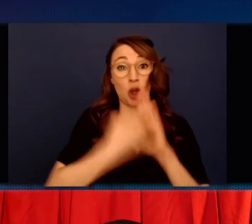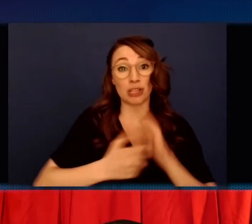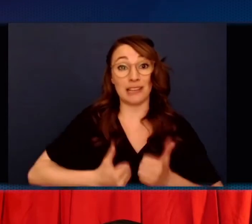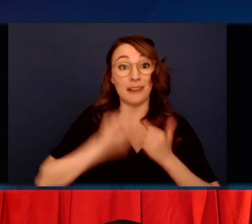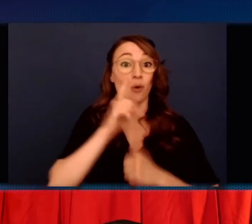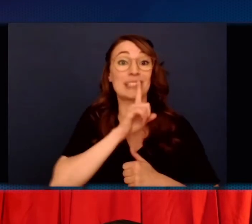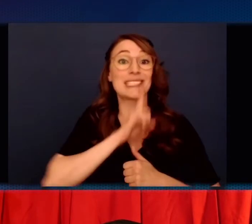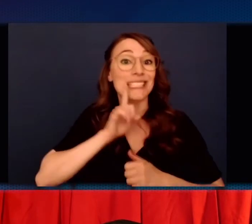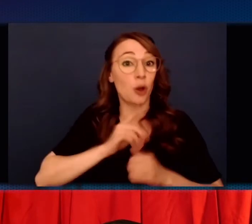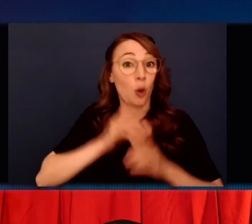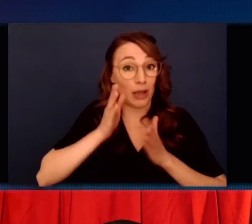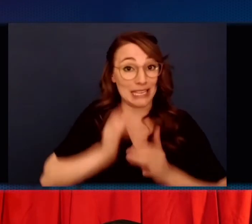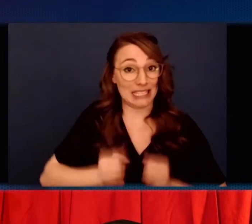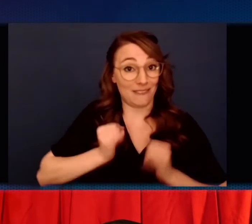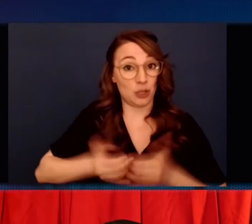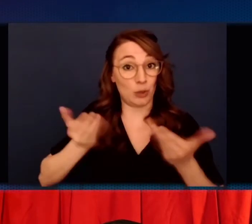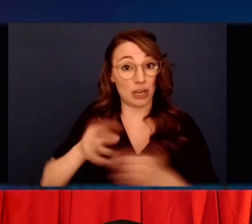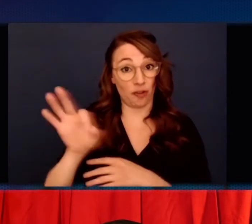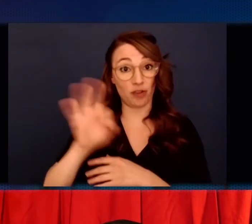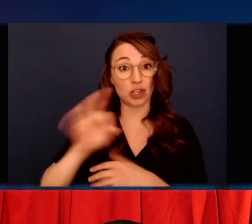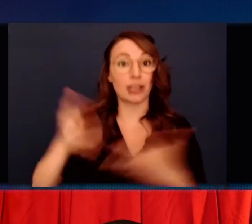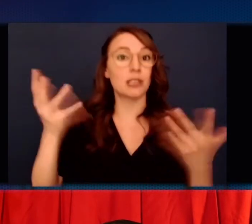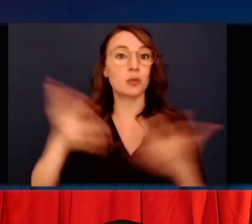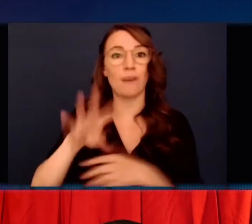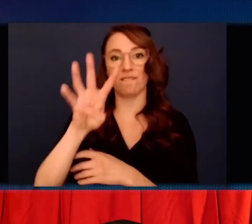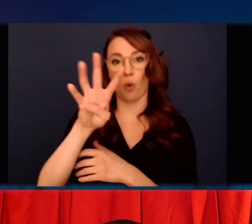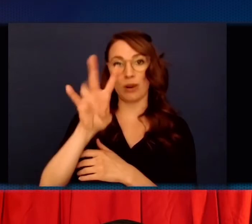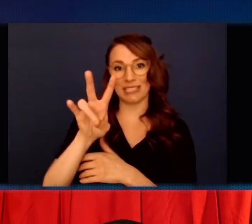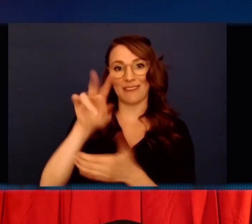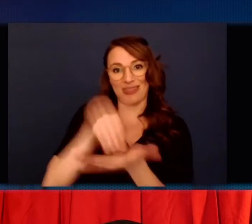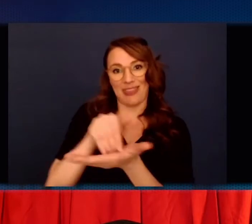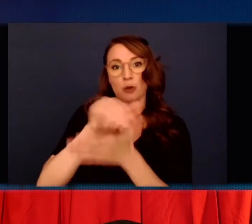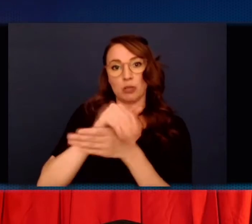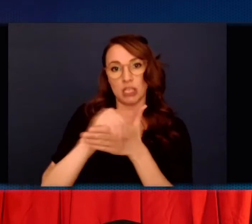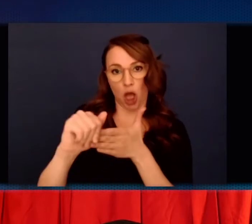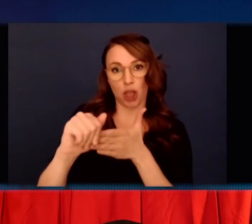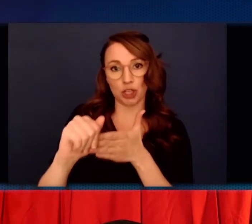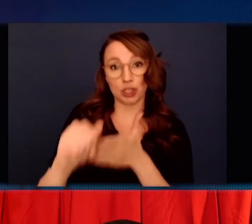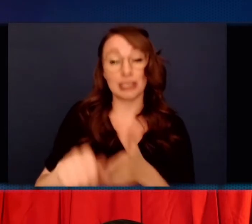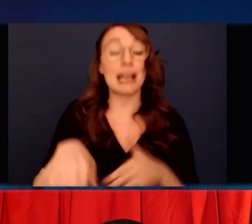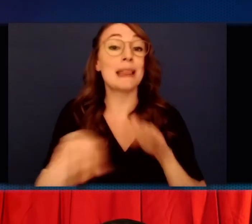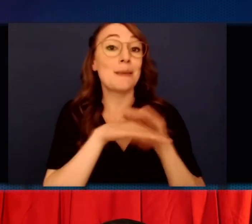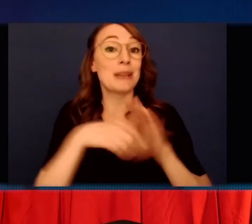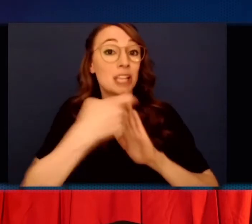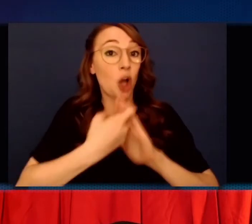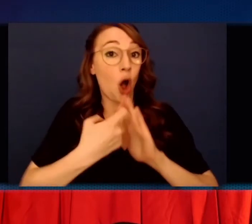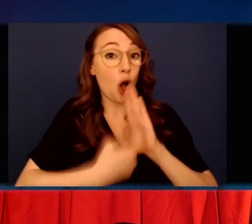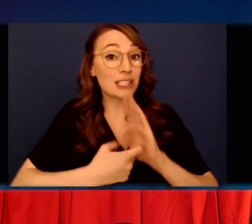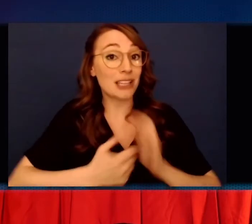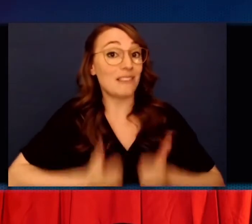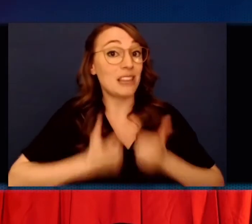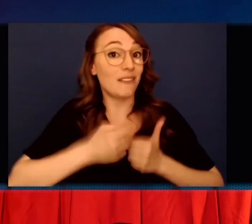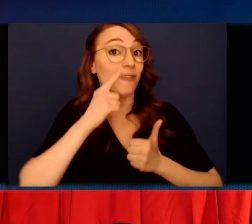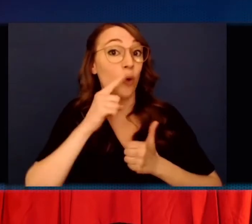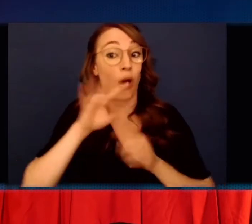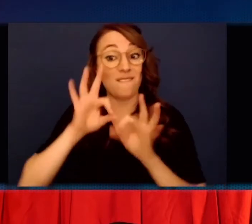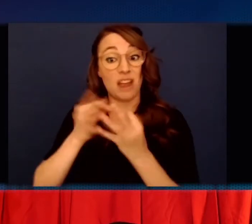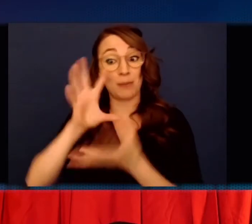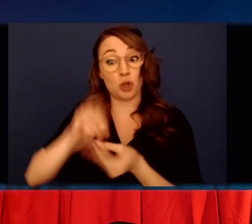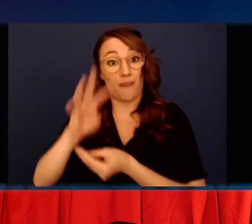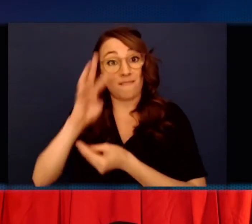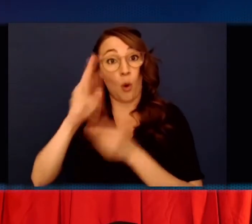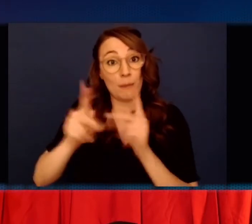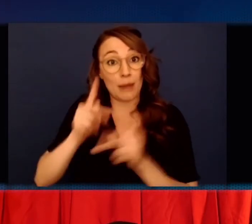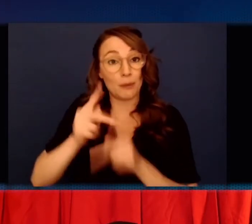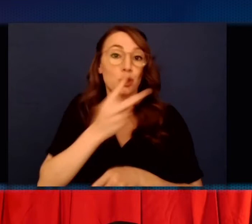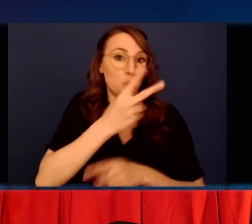in Frederick County is $47,000. The basic cost of living for a family of 4, 2 adults and 2 kids